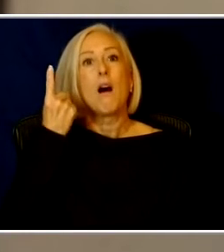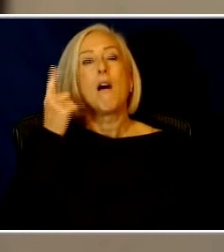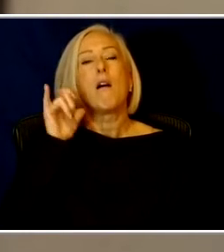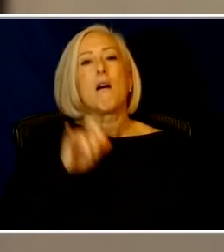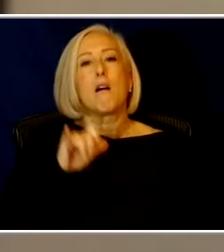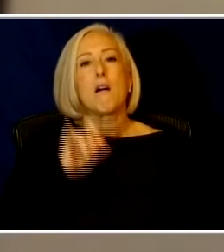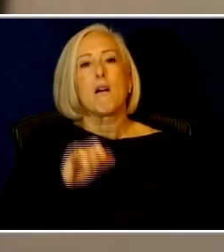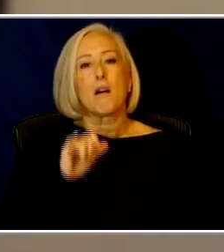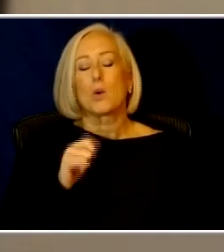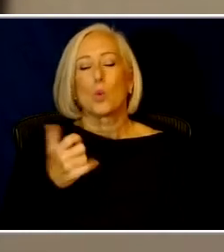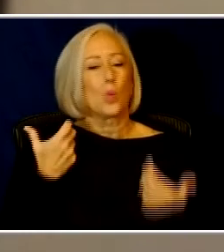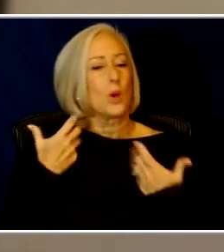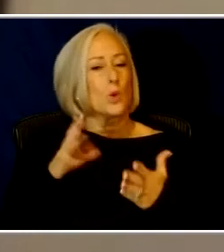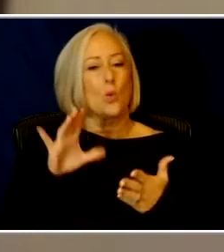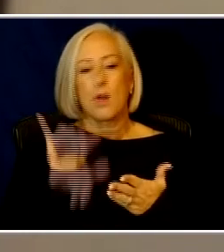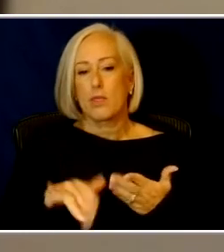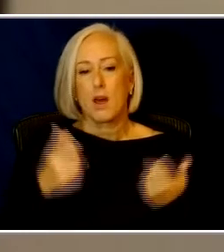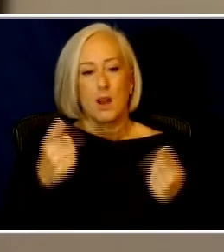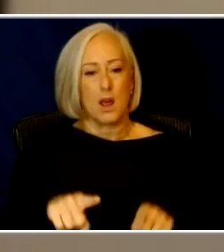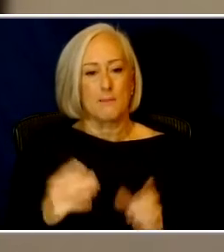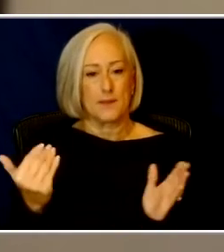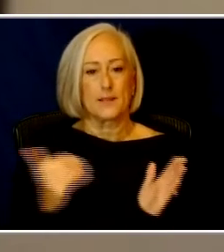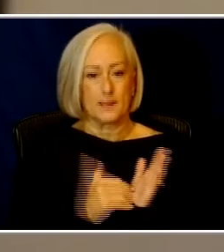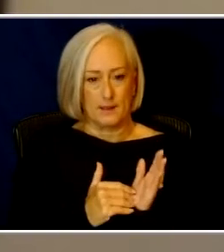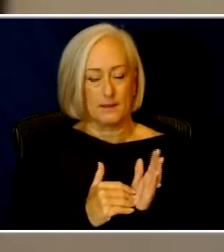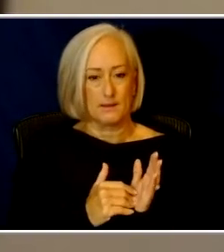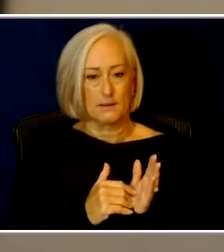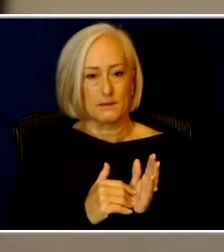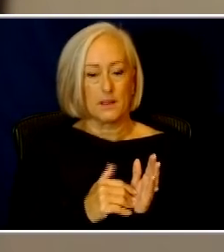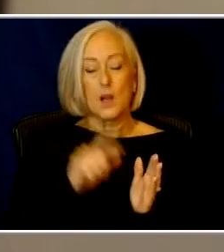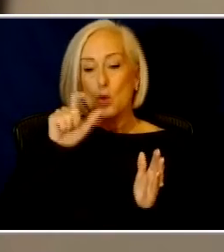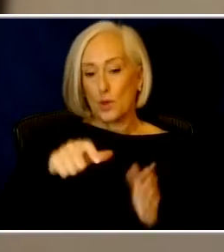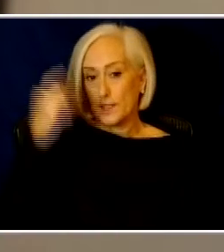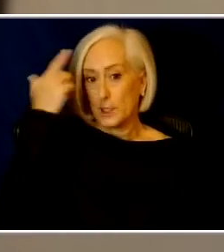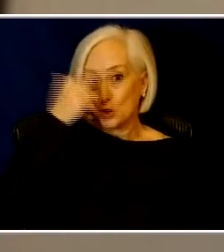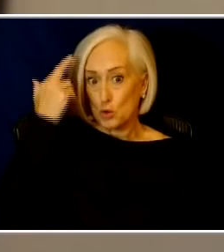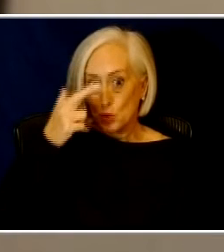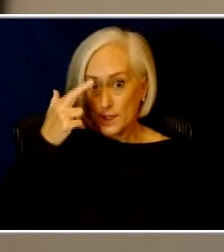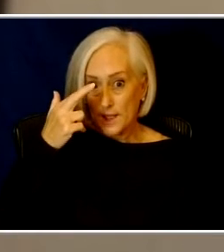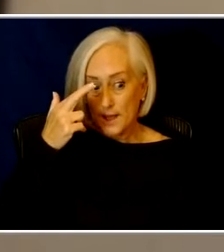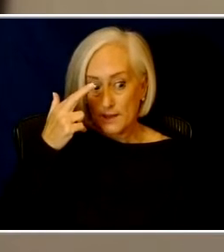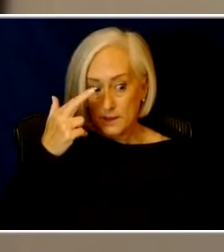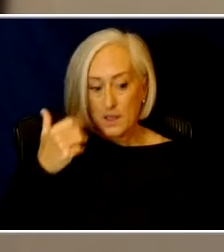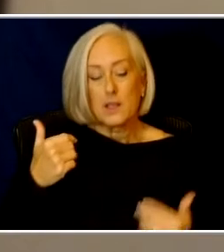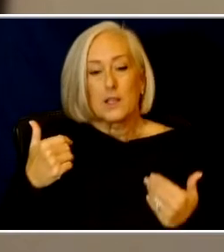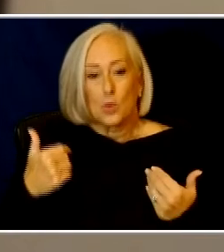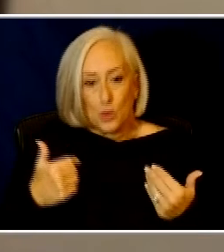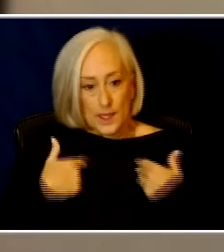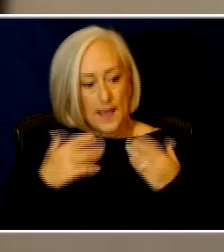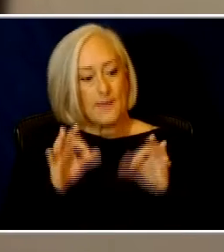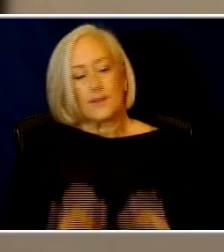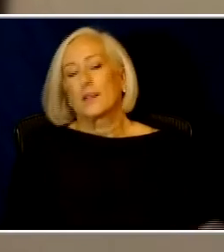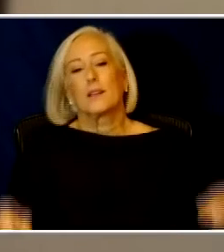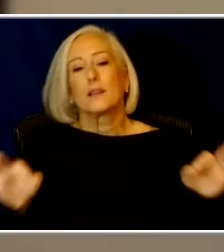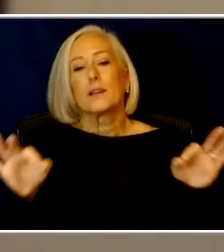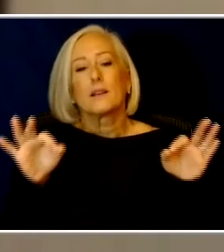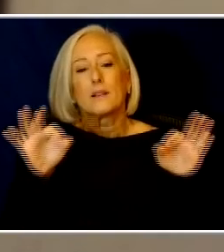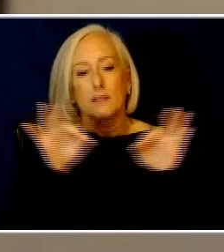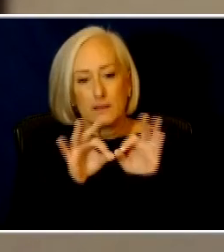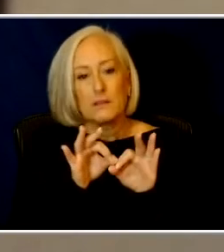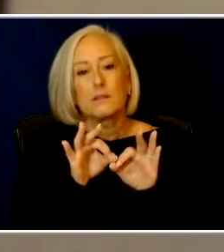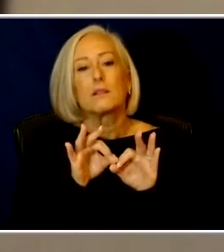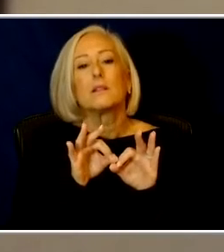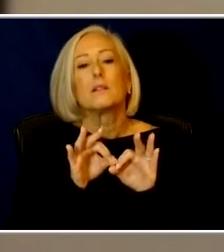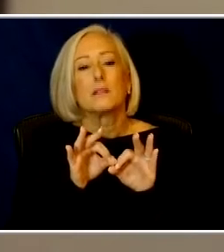again. And we need to realize that there is a critical healthcare infrastructure in this nation that has to be